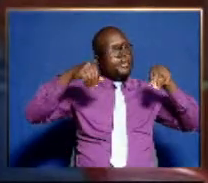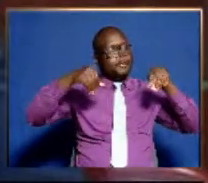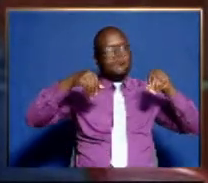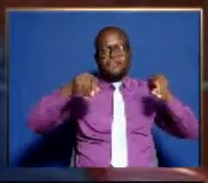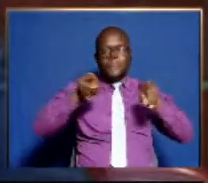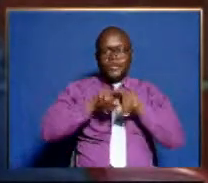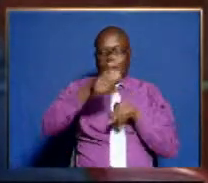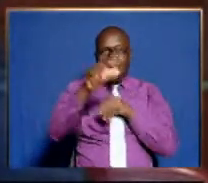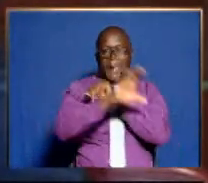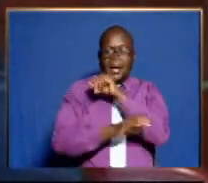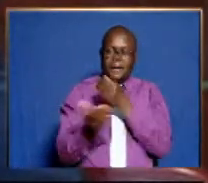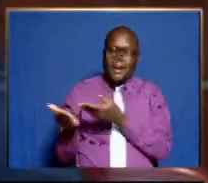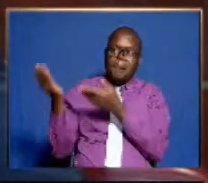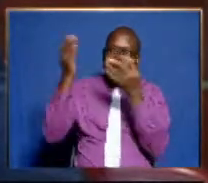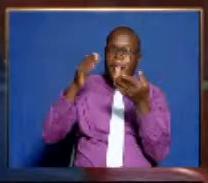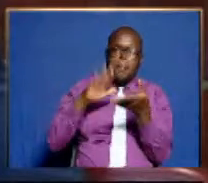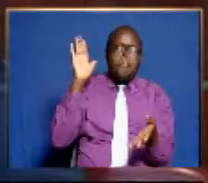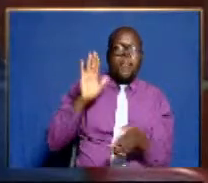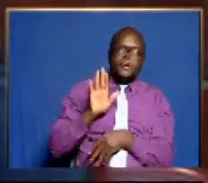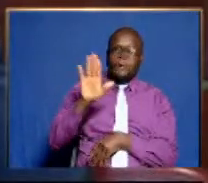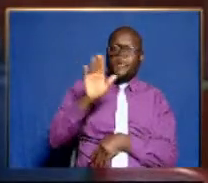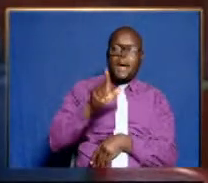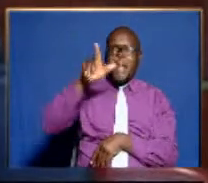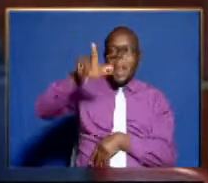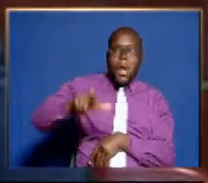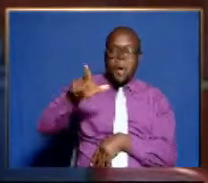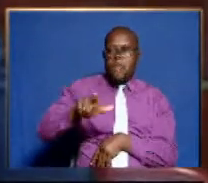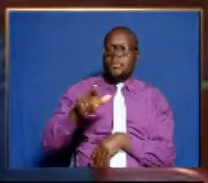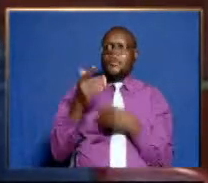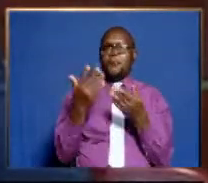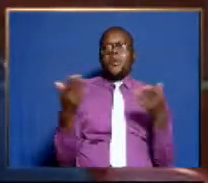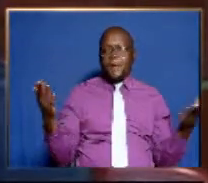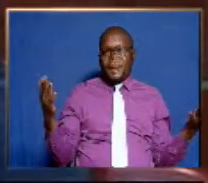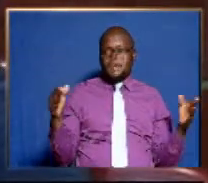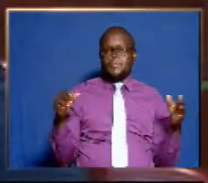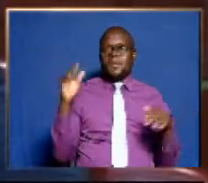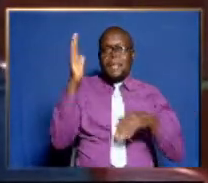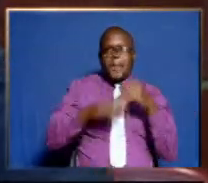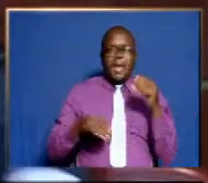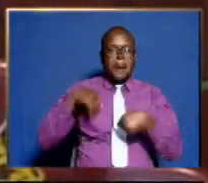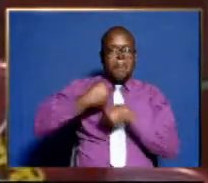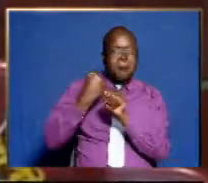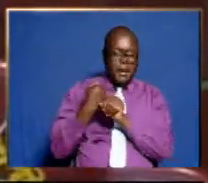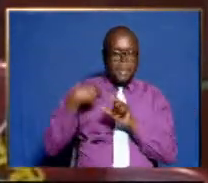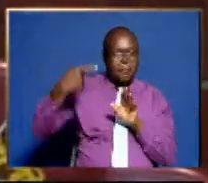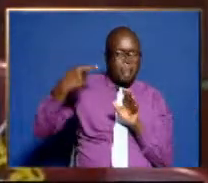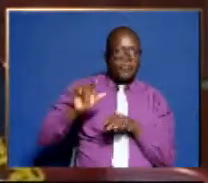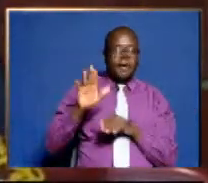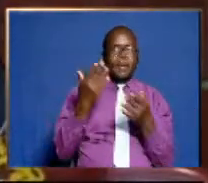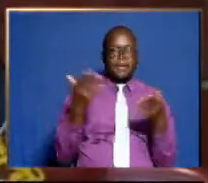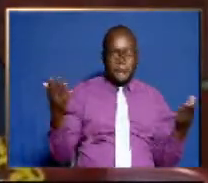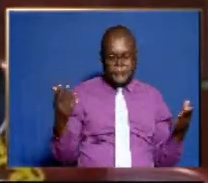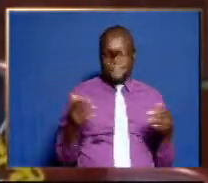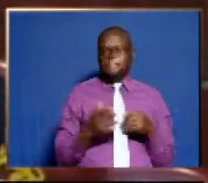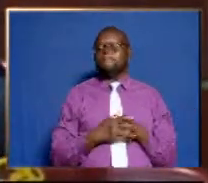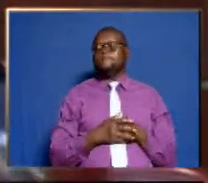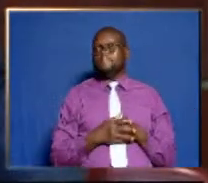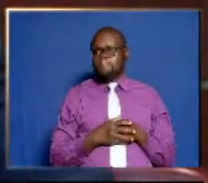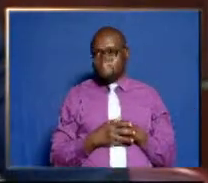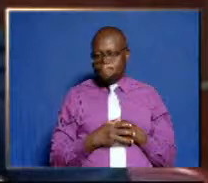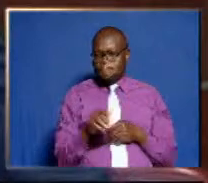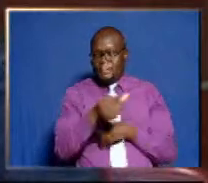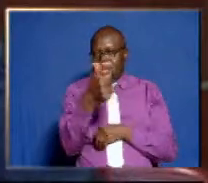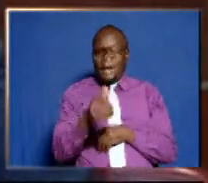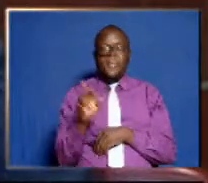countries exporting most low primary products as opposed to manufactured goods. Honorable Speaker, other